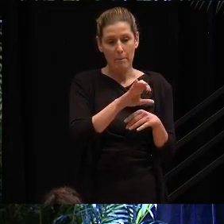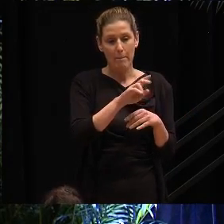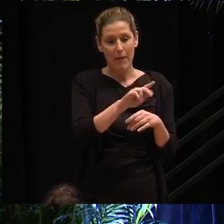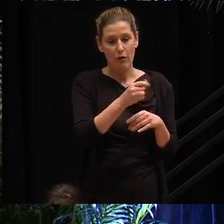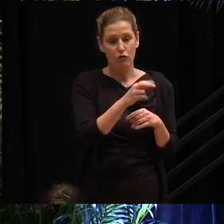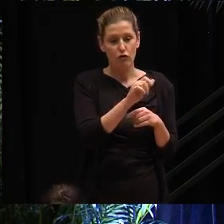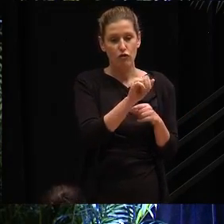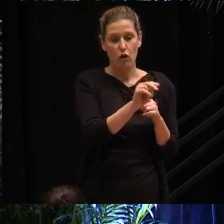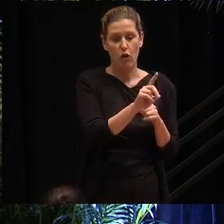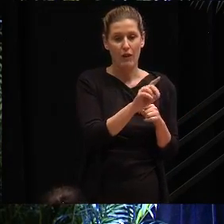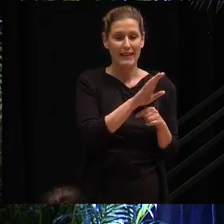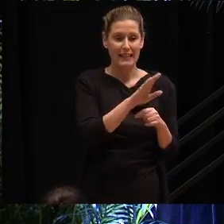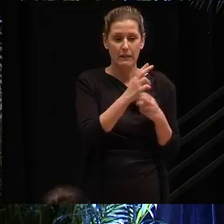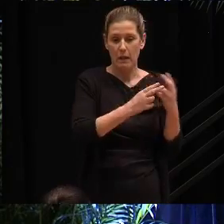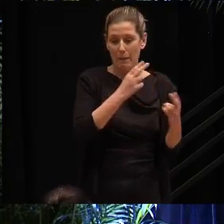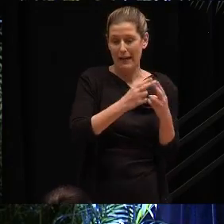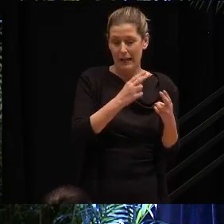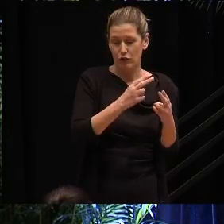to the Supreme Court?